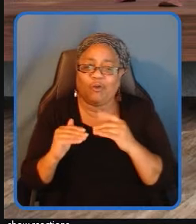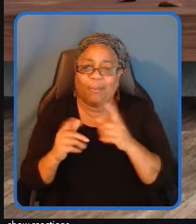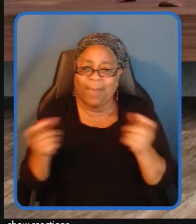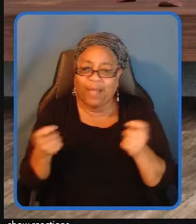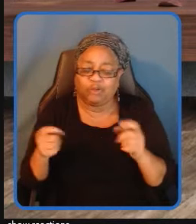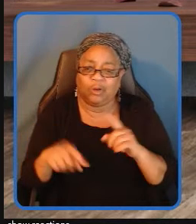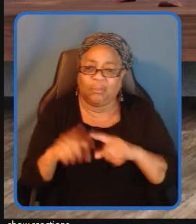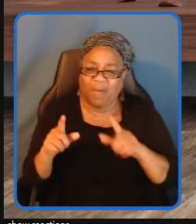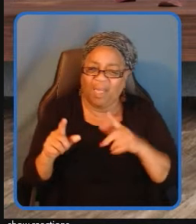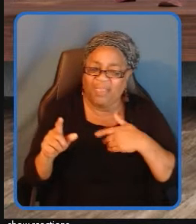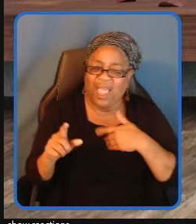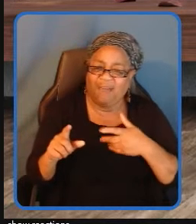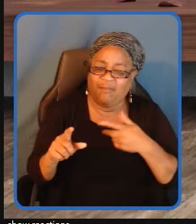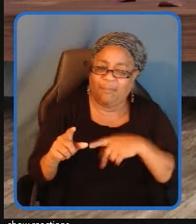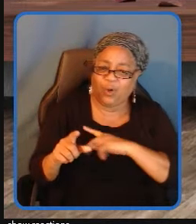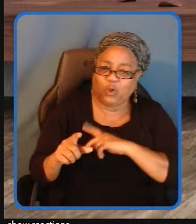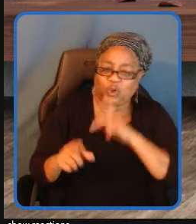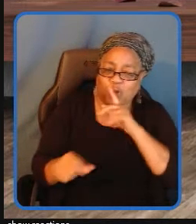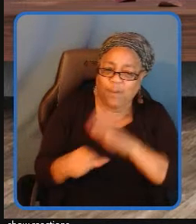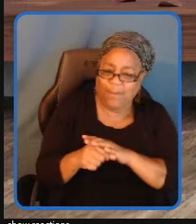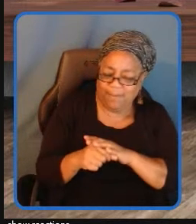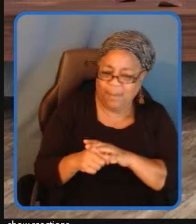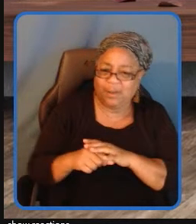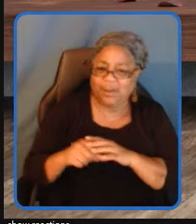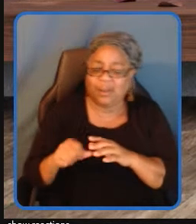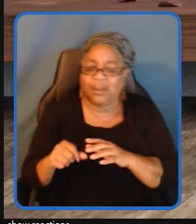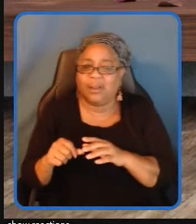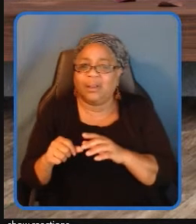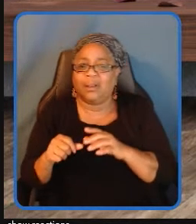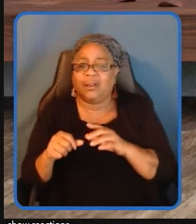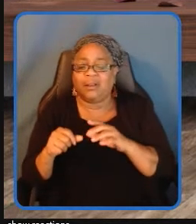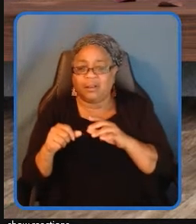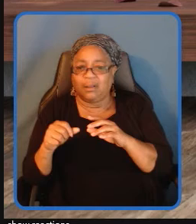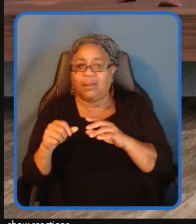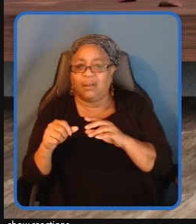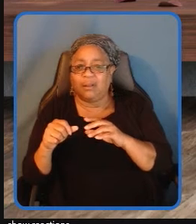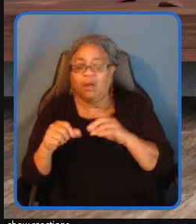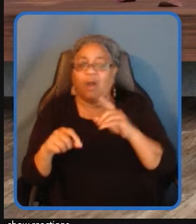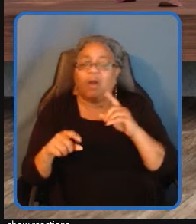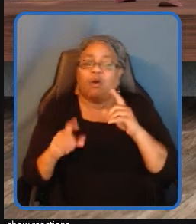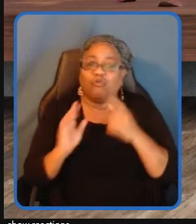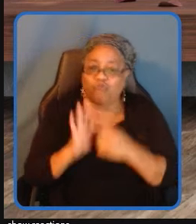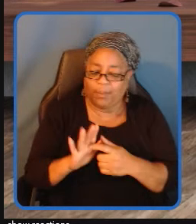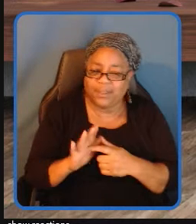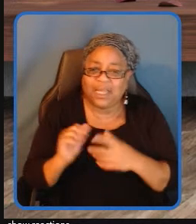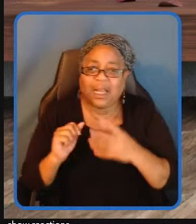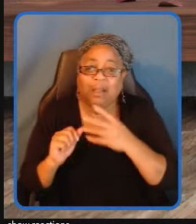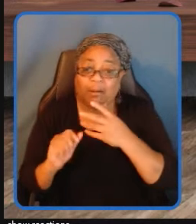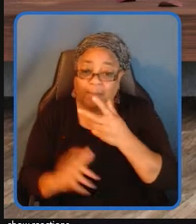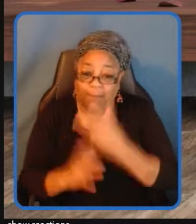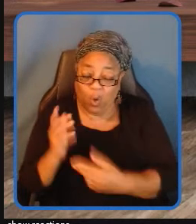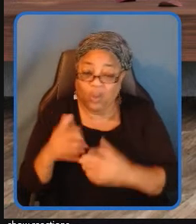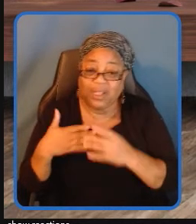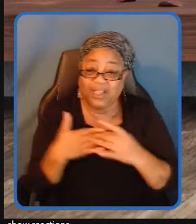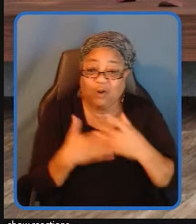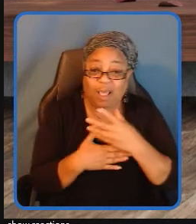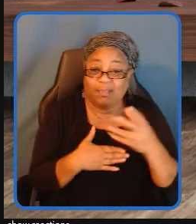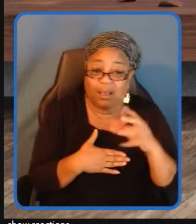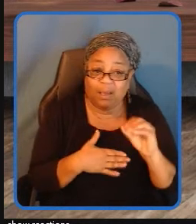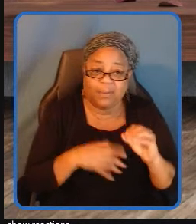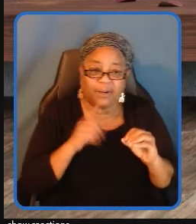leader, is on and that the company is on as well. Awesome. John, I love that you jumped right into